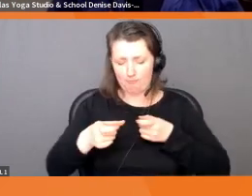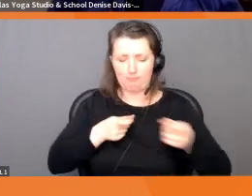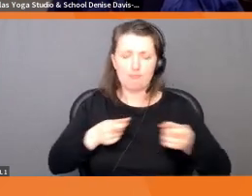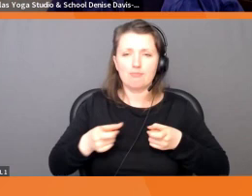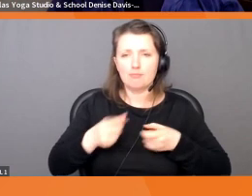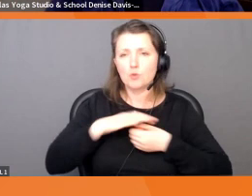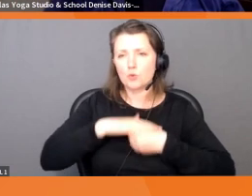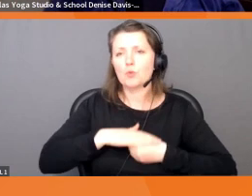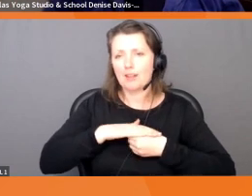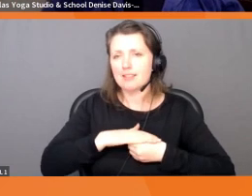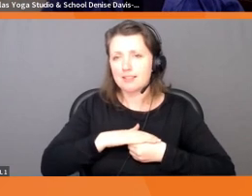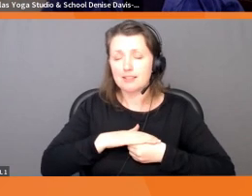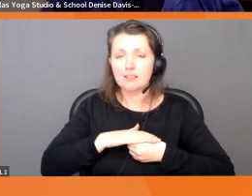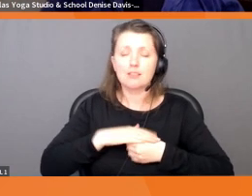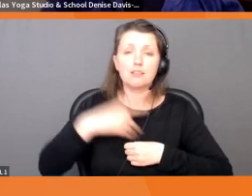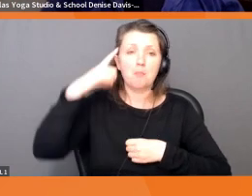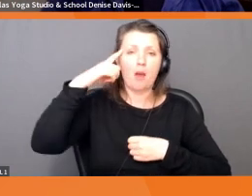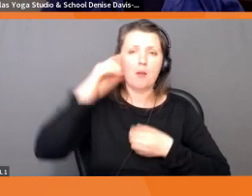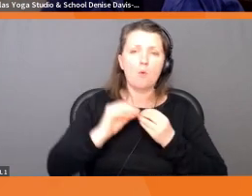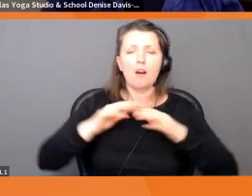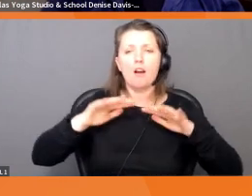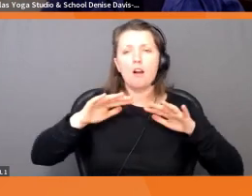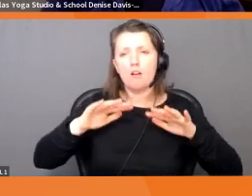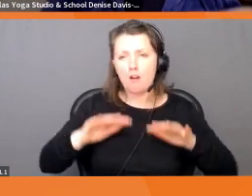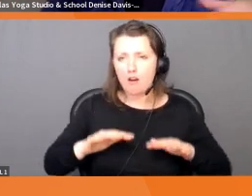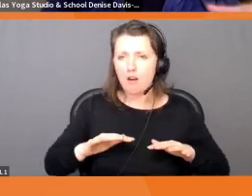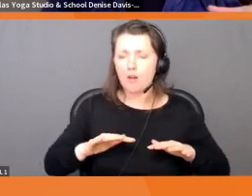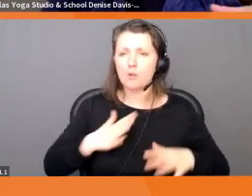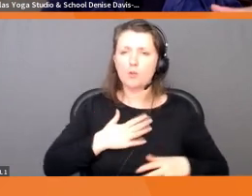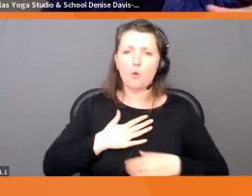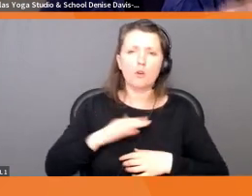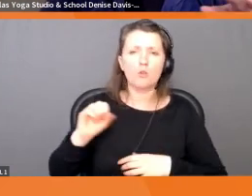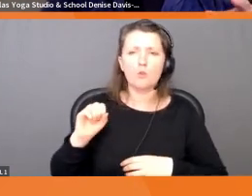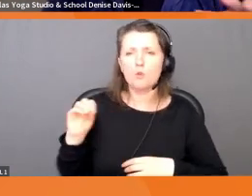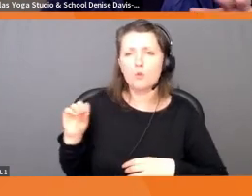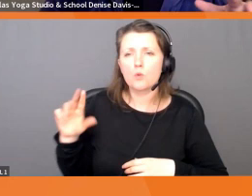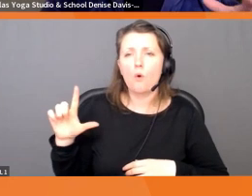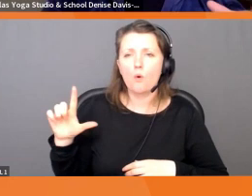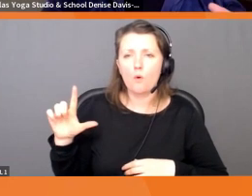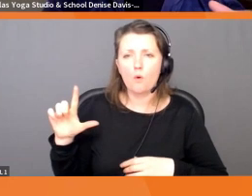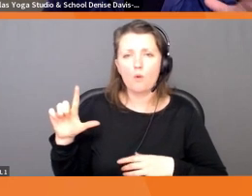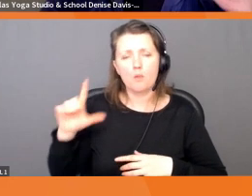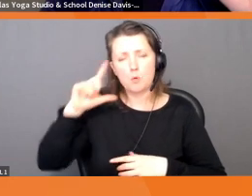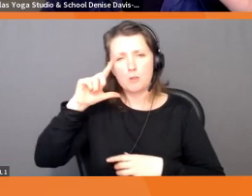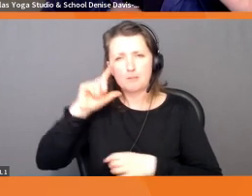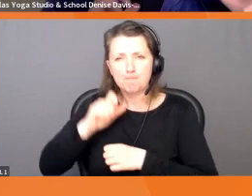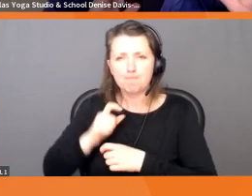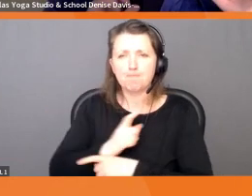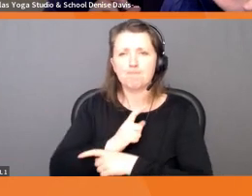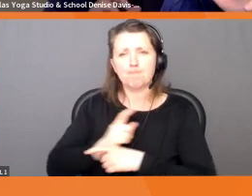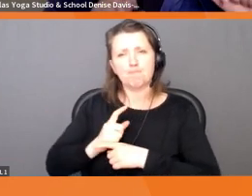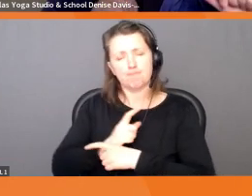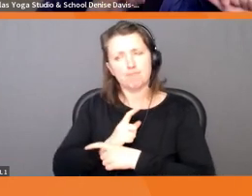mind, and a determined soul. And if you're still not convinced about how energy and attention